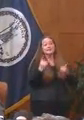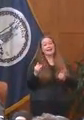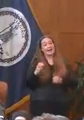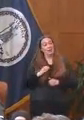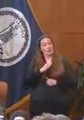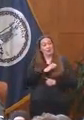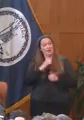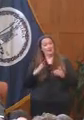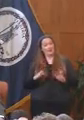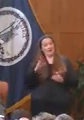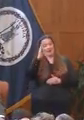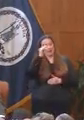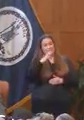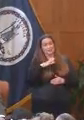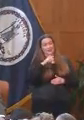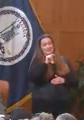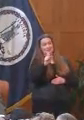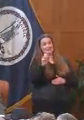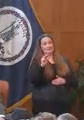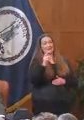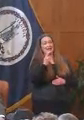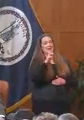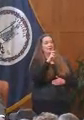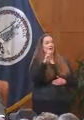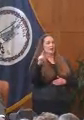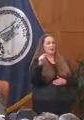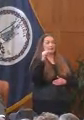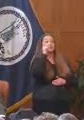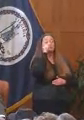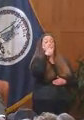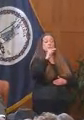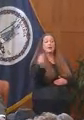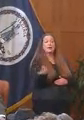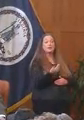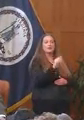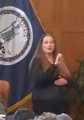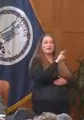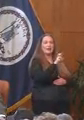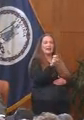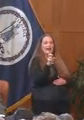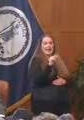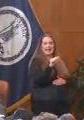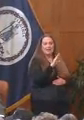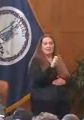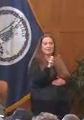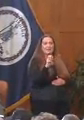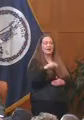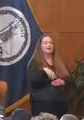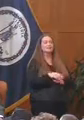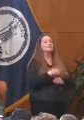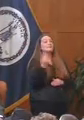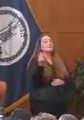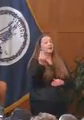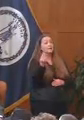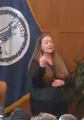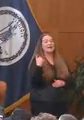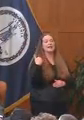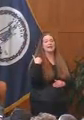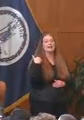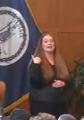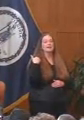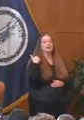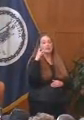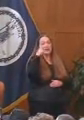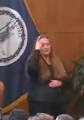Congressman Garrett. Tomorrow, we will host Senator Evan Bayh of Indiana. Monday, we will host